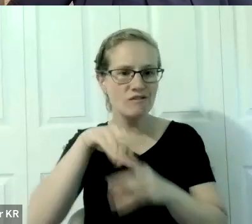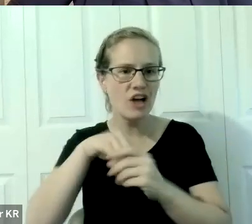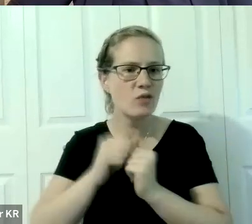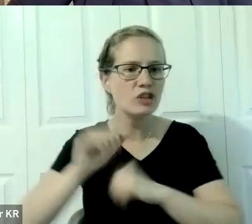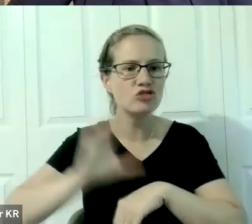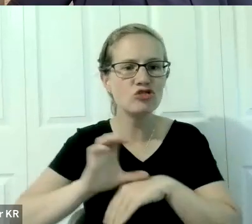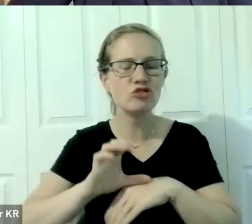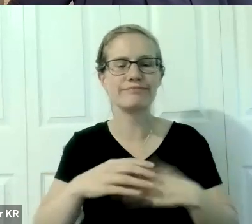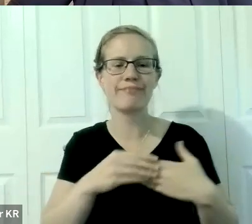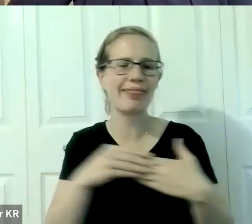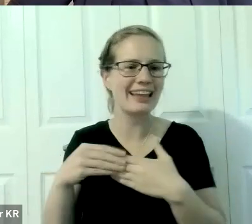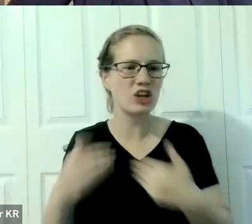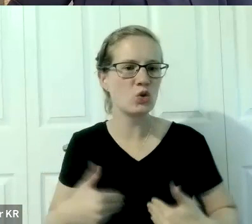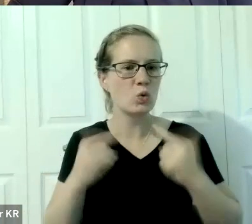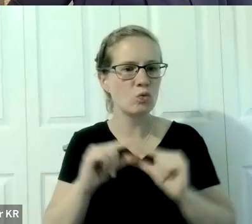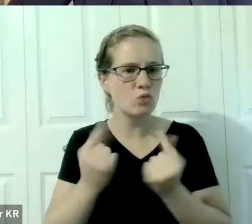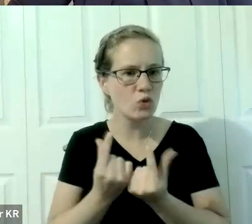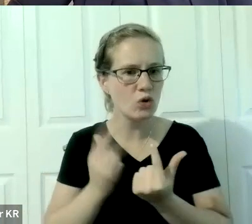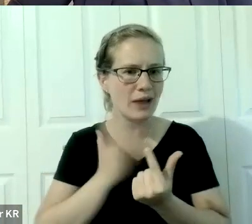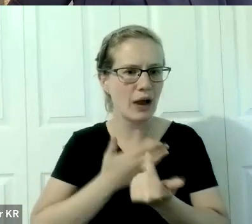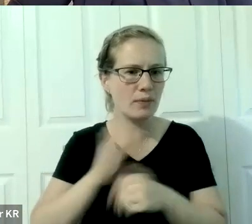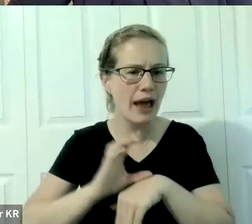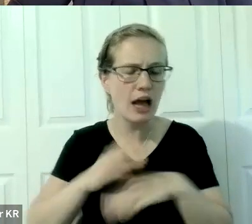with leading the youth group at our parish.